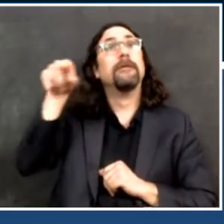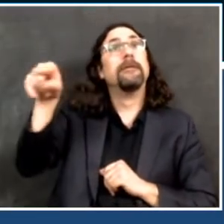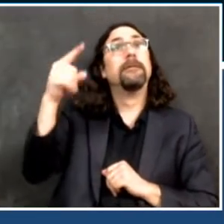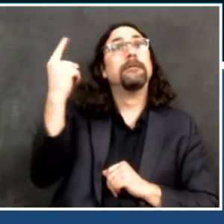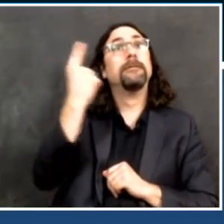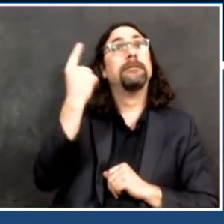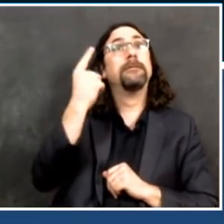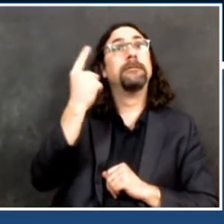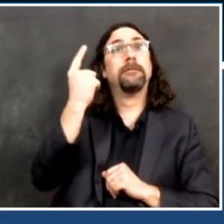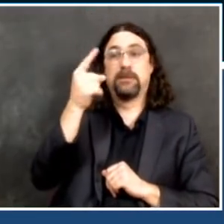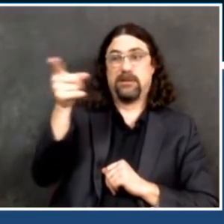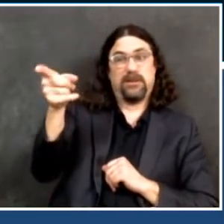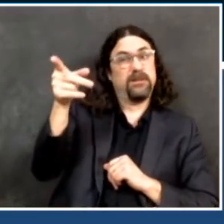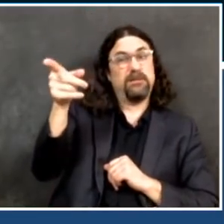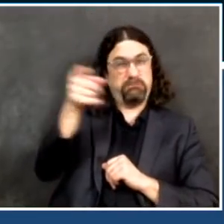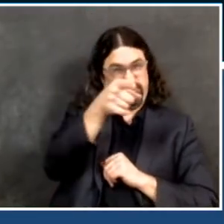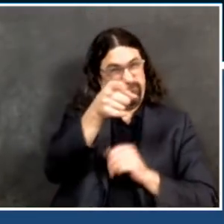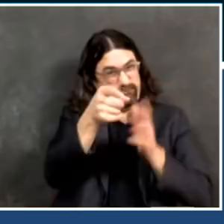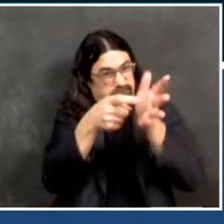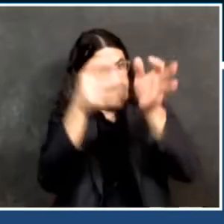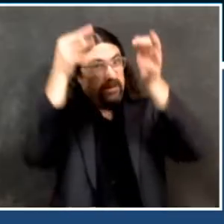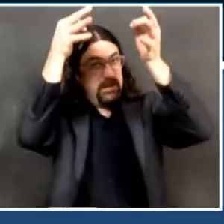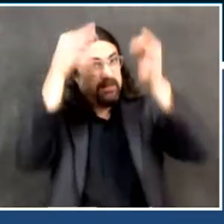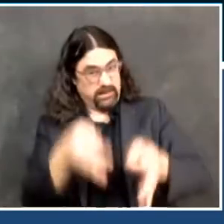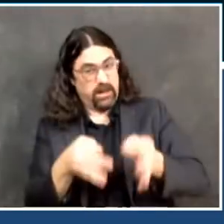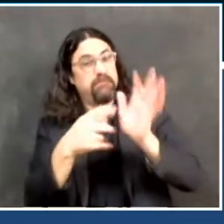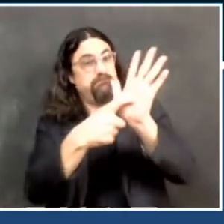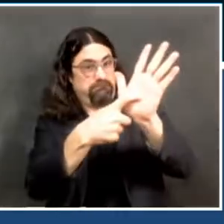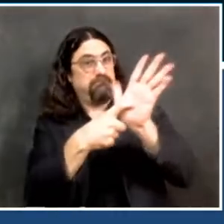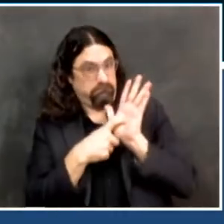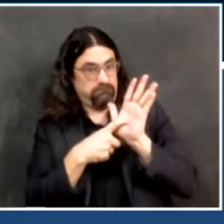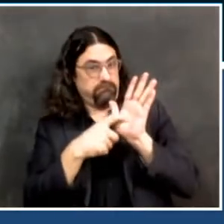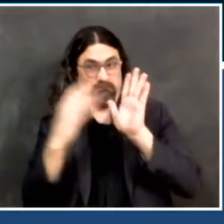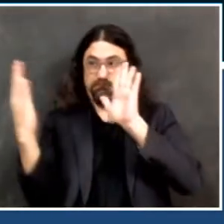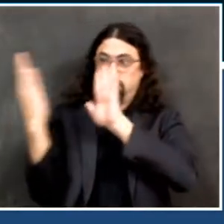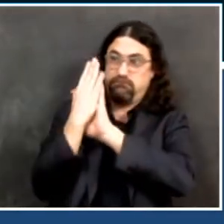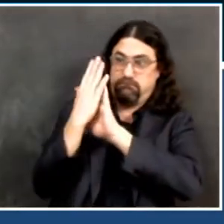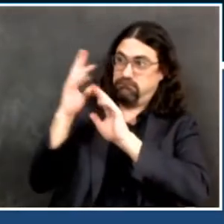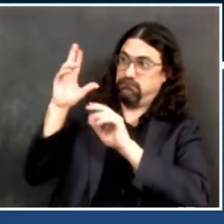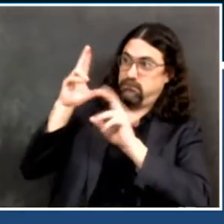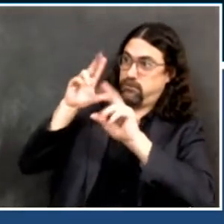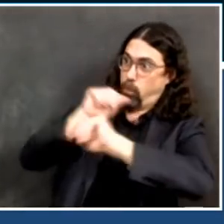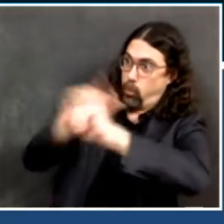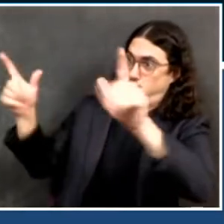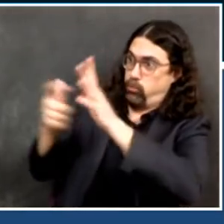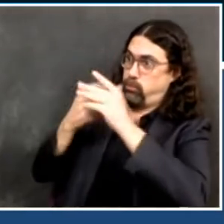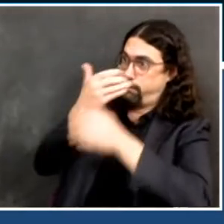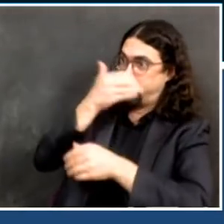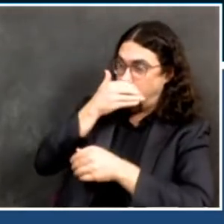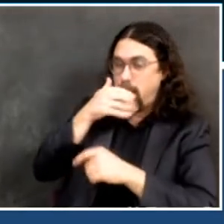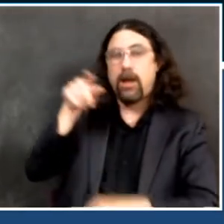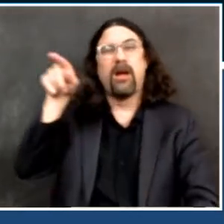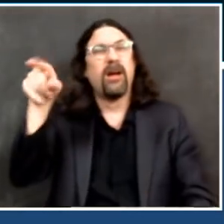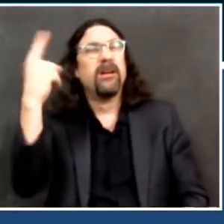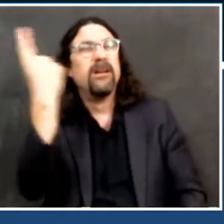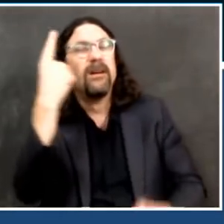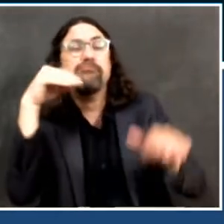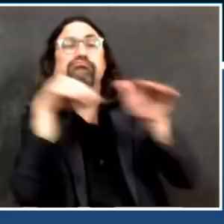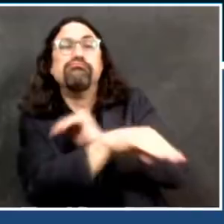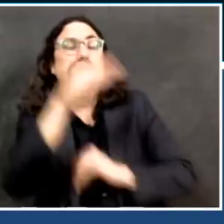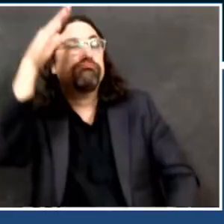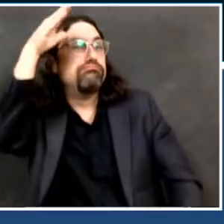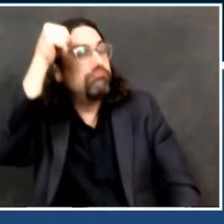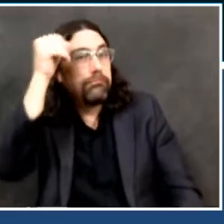We will help you to enforce the rules. You have a right to have those rules in place. It's the smart thing to do for the health of all New Yorkers, and the city of New York will back you